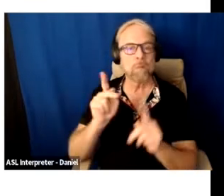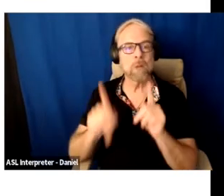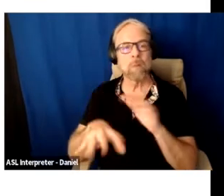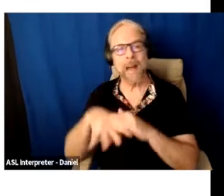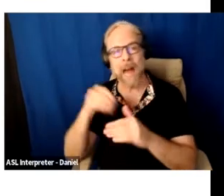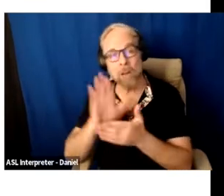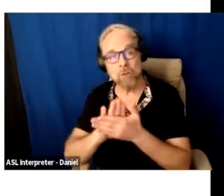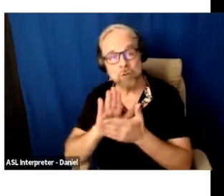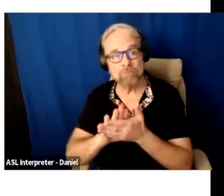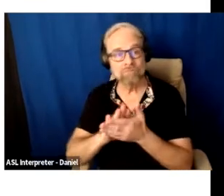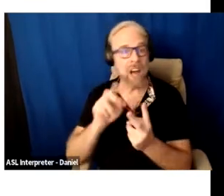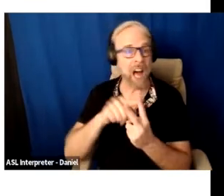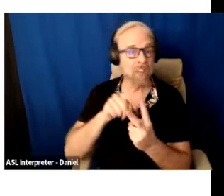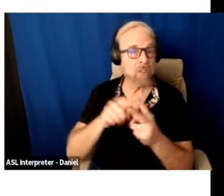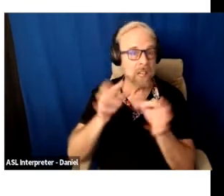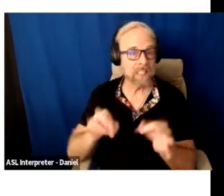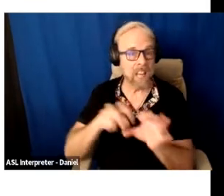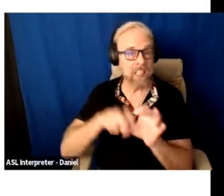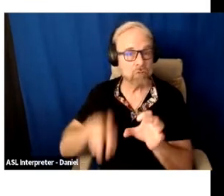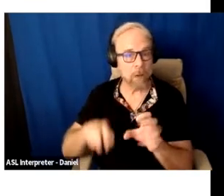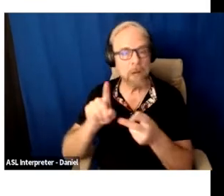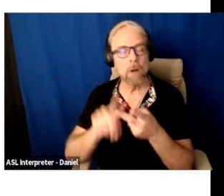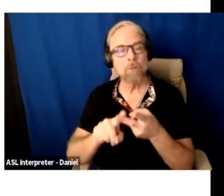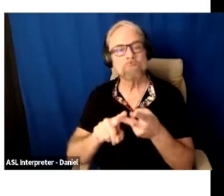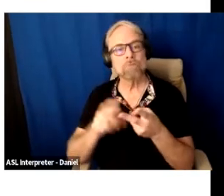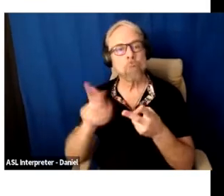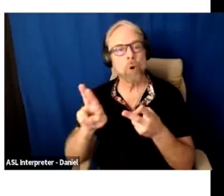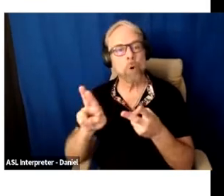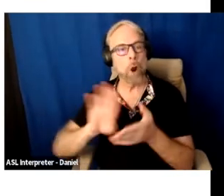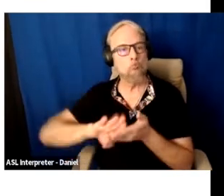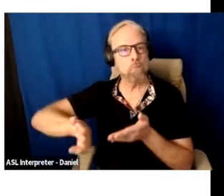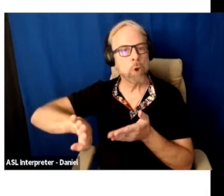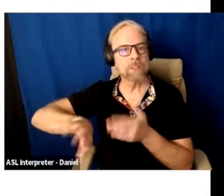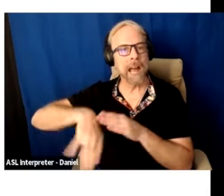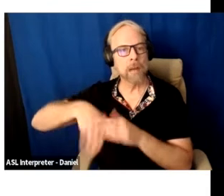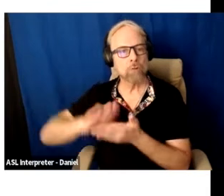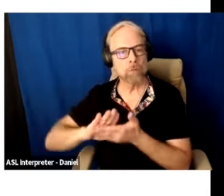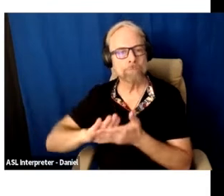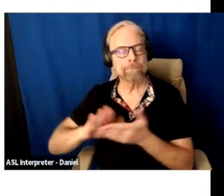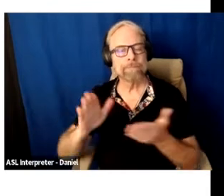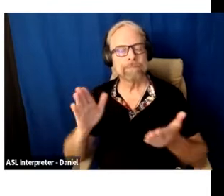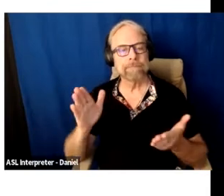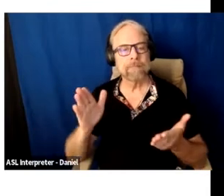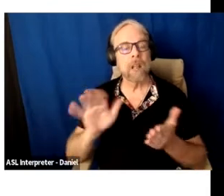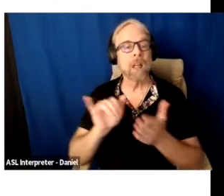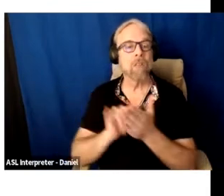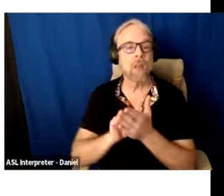because they choose to drop out or because they are pushed out. And then that combination of risk factors